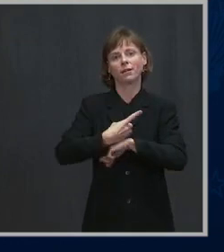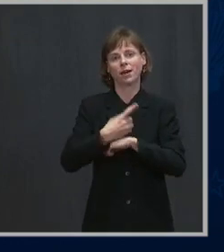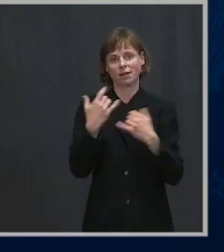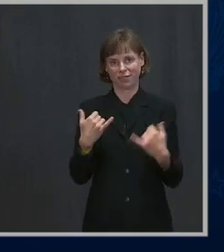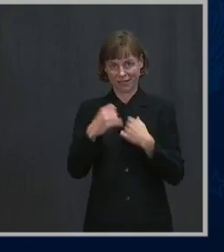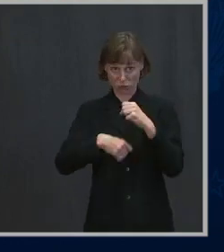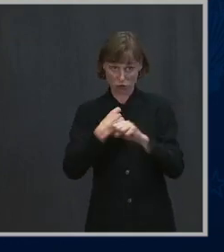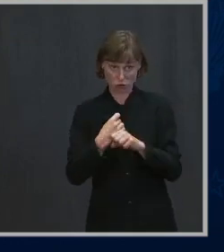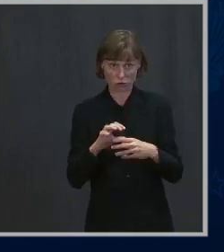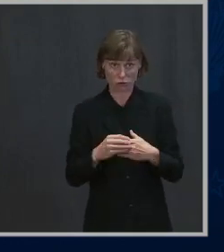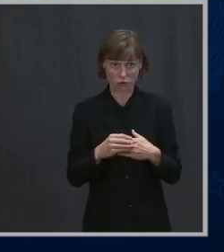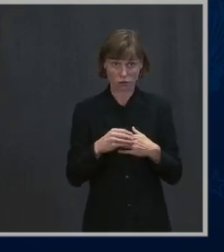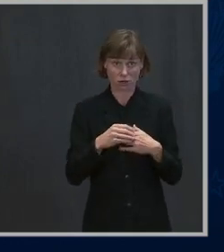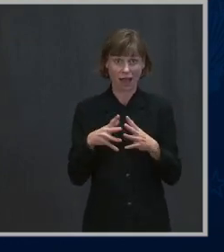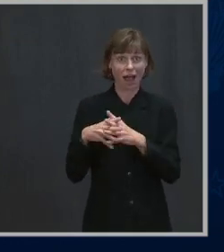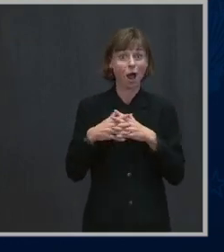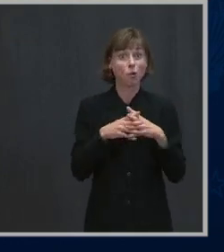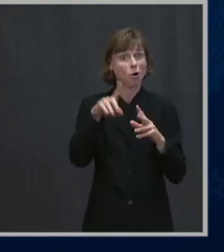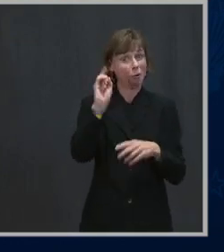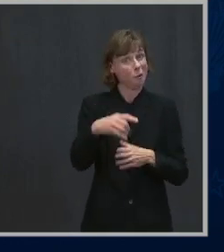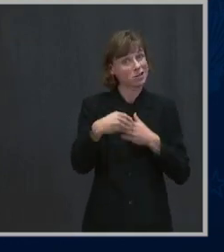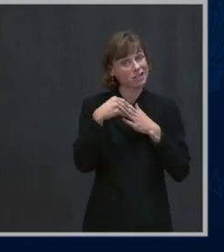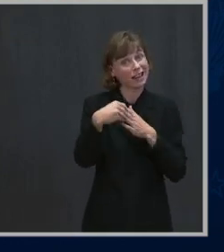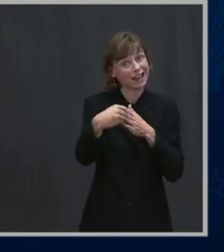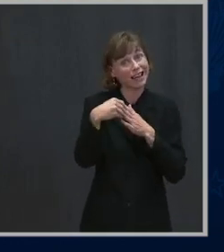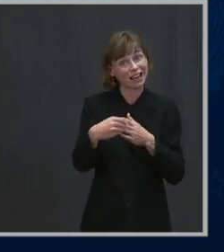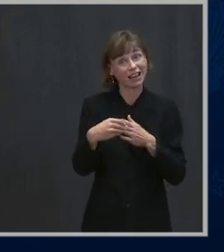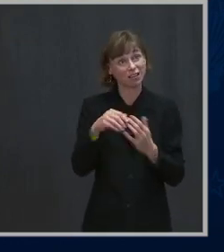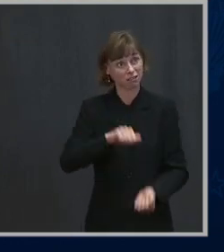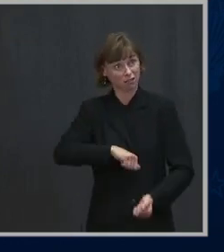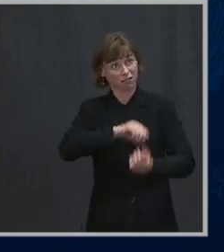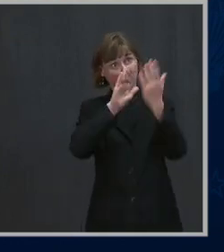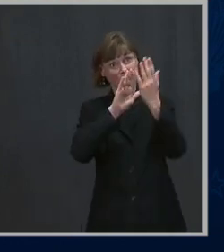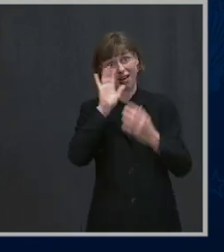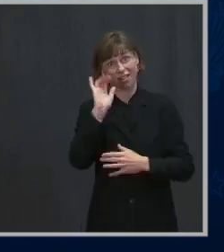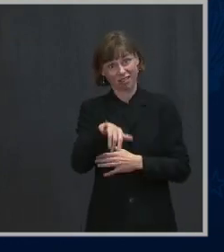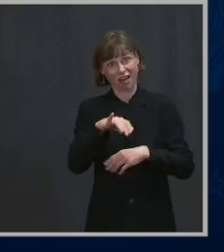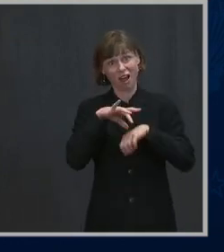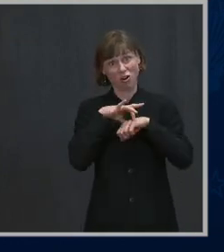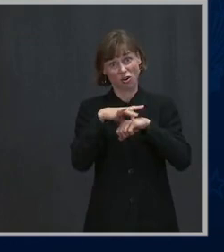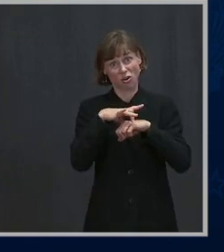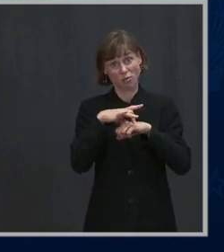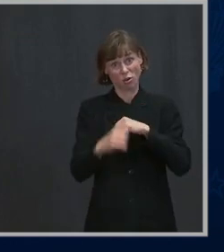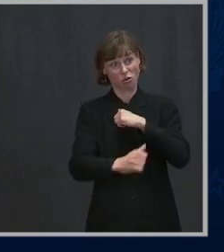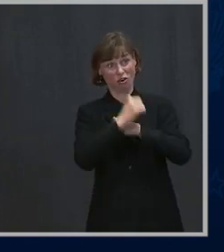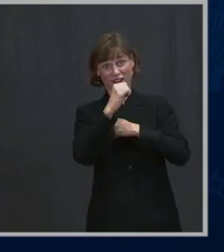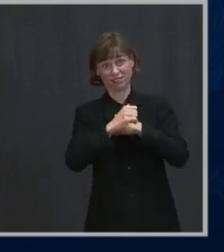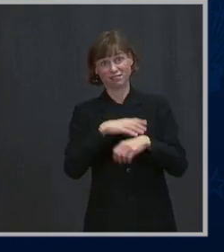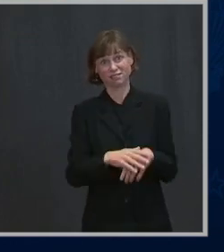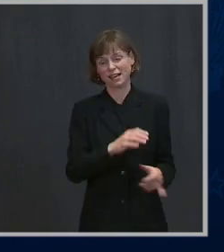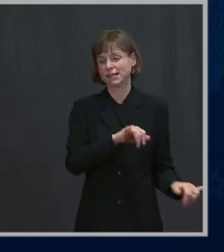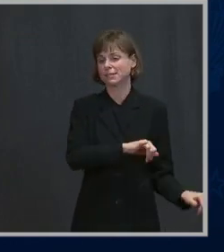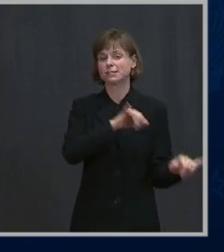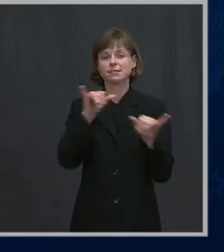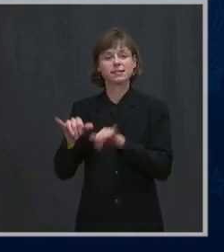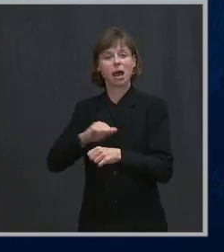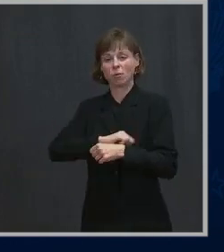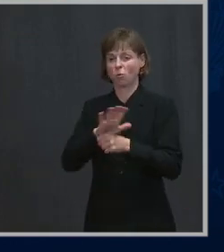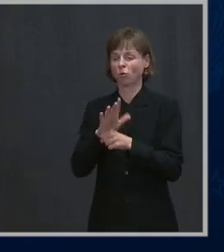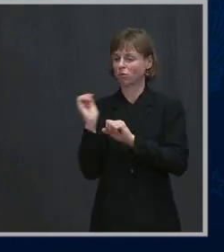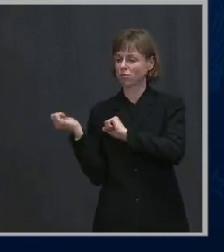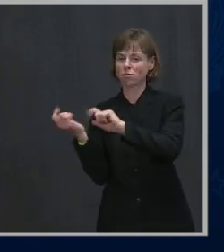face of this existential threat and just as with the pandemic it requires global